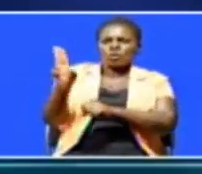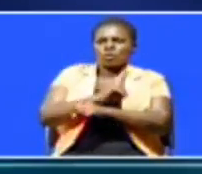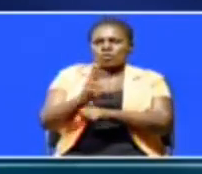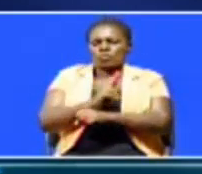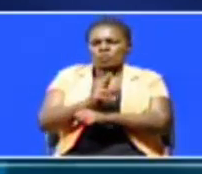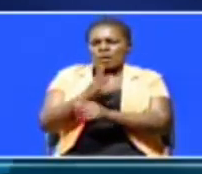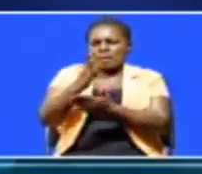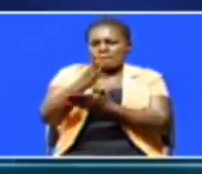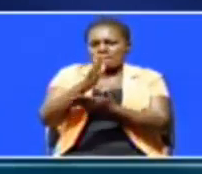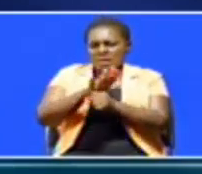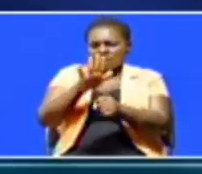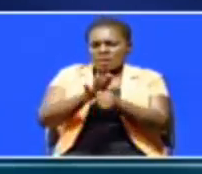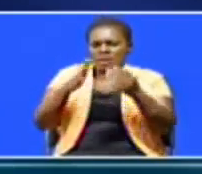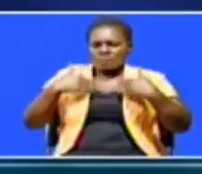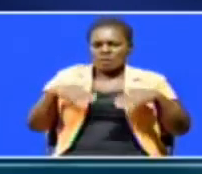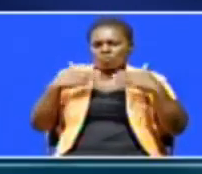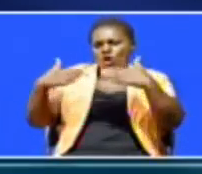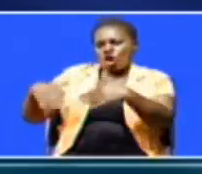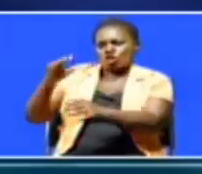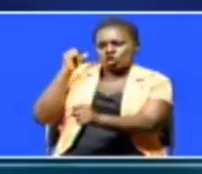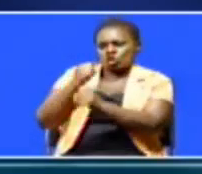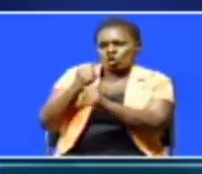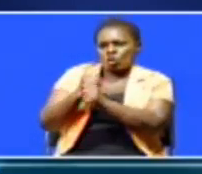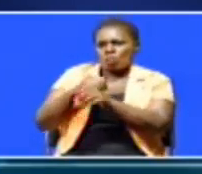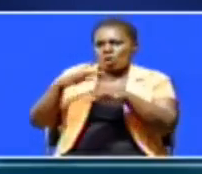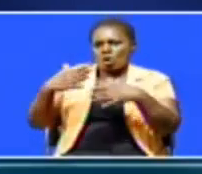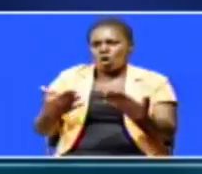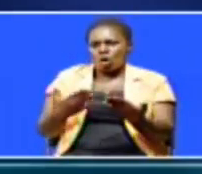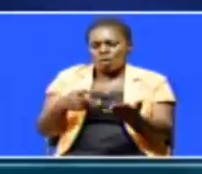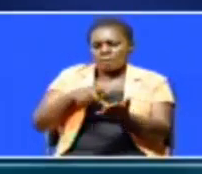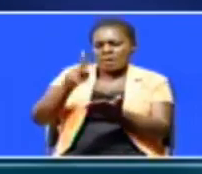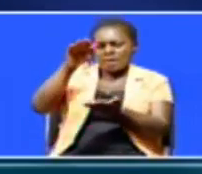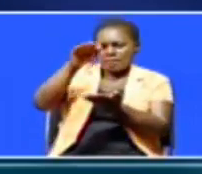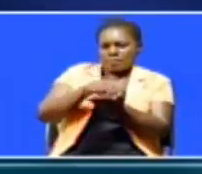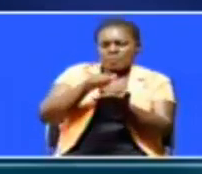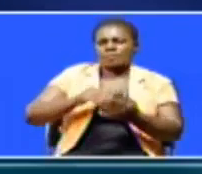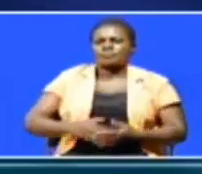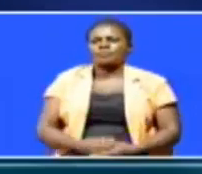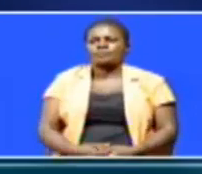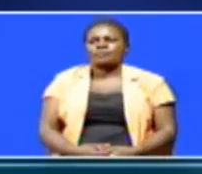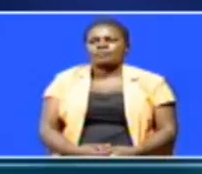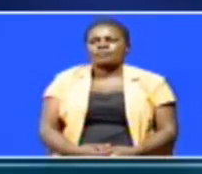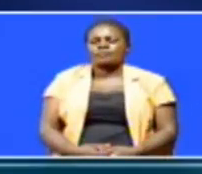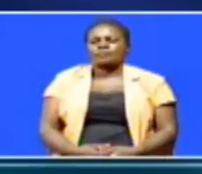a large section of the population having lost their jobs or having taken a pay cut. Henry Githaiga, KTN News.